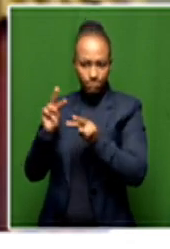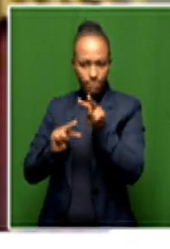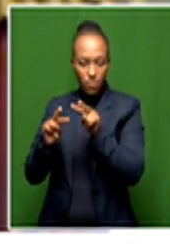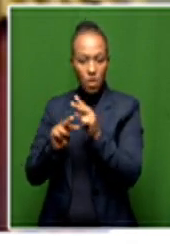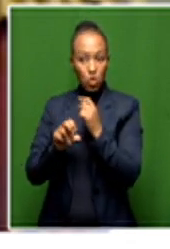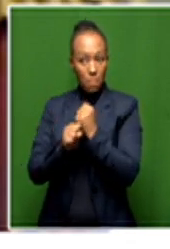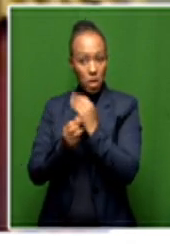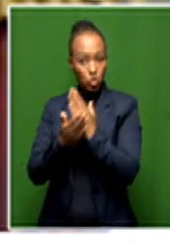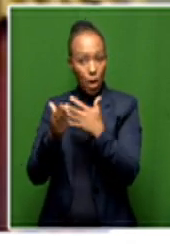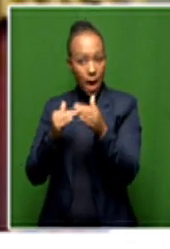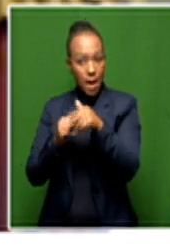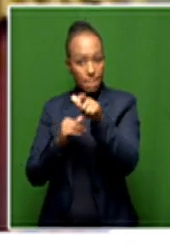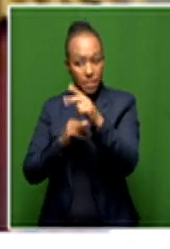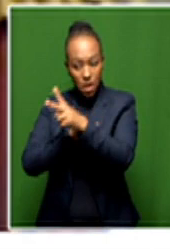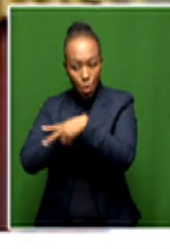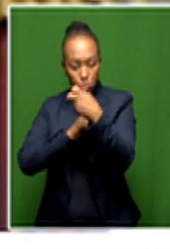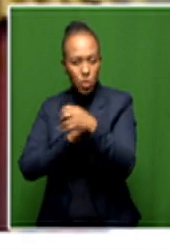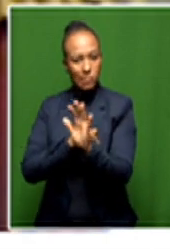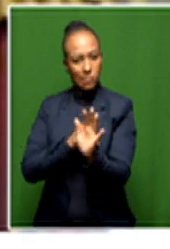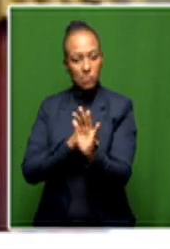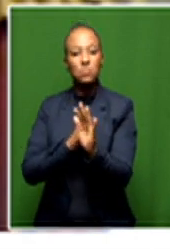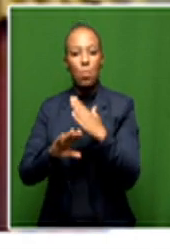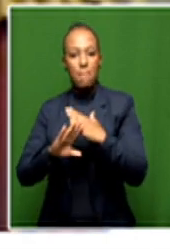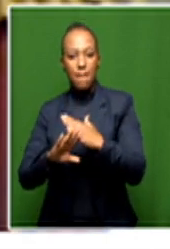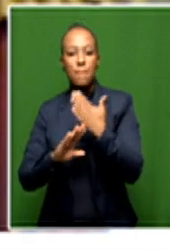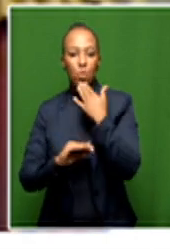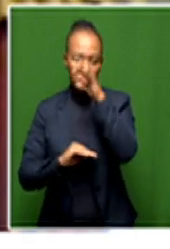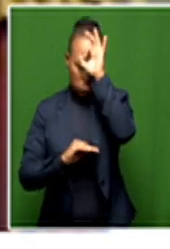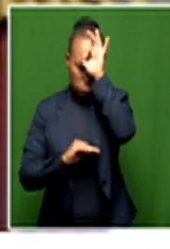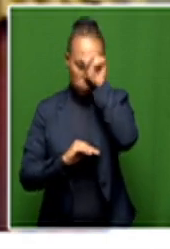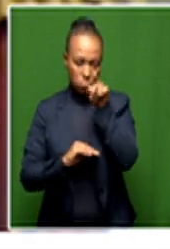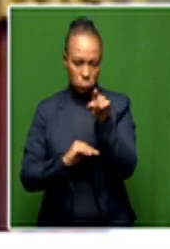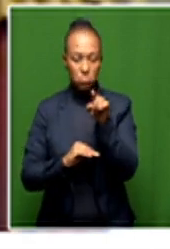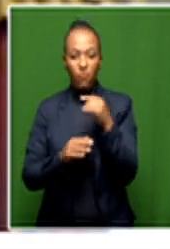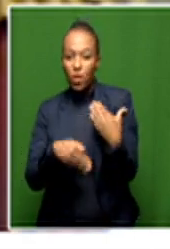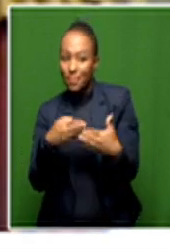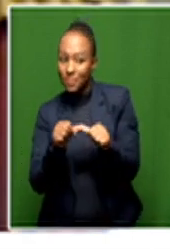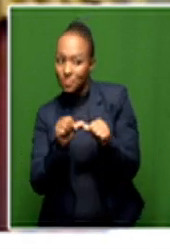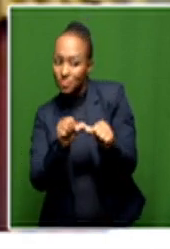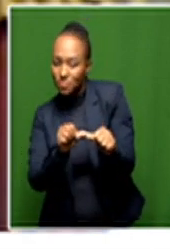from stealing it, or if there's any corruption, hopefully they would be able to pick it up in that process.